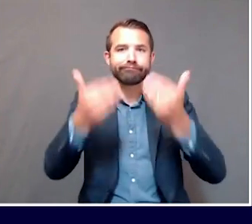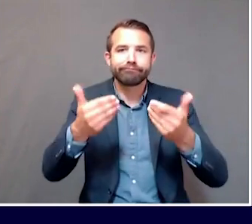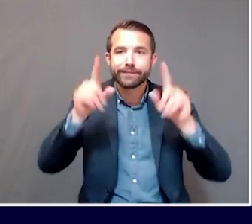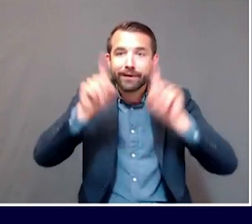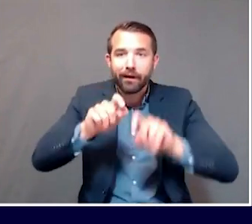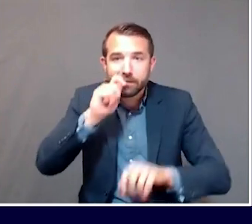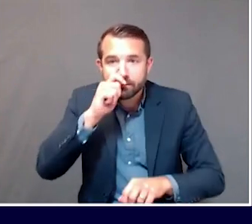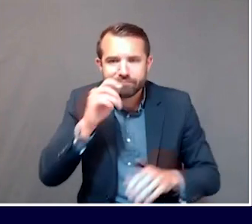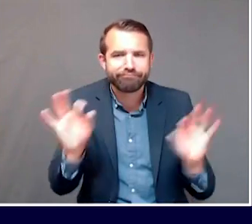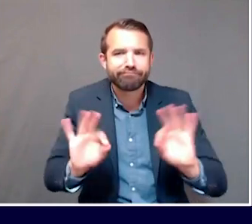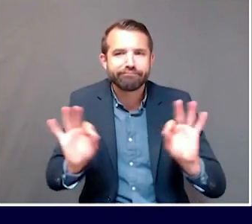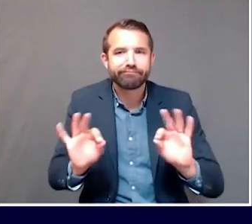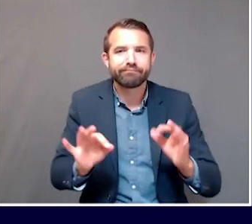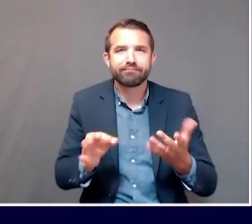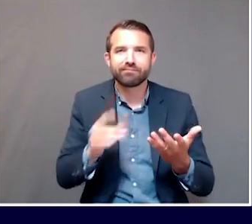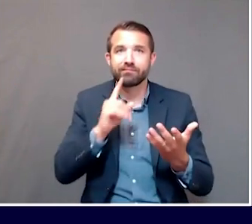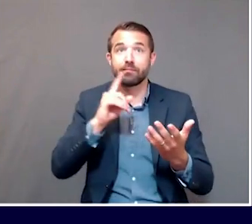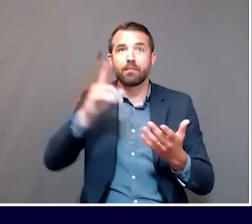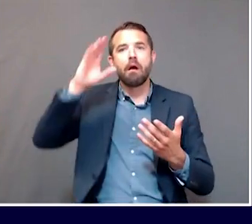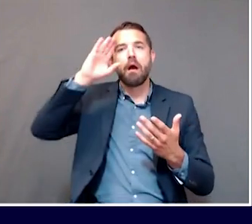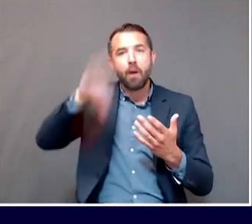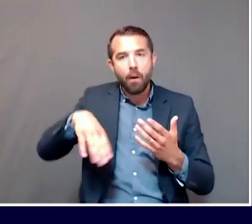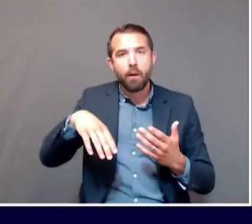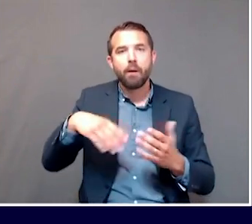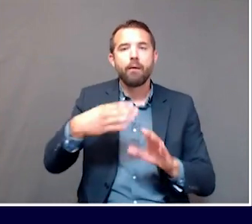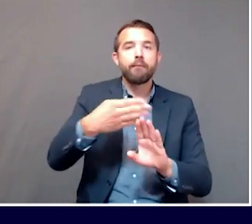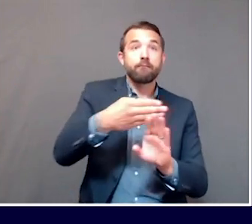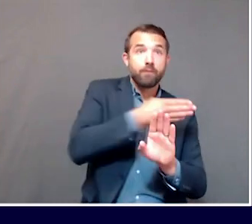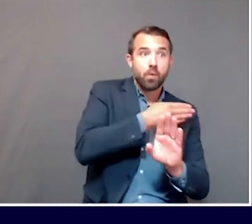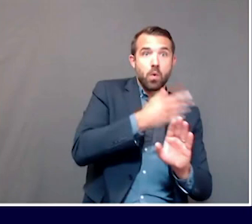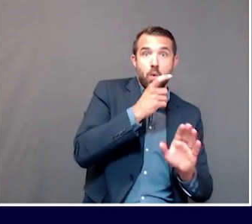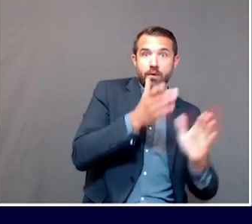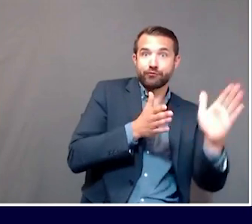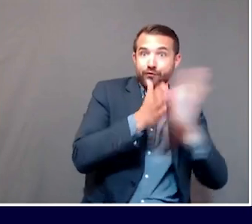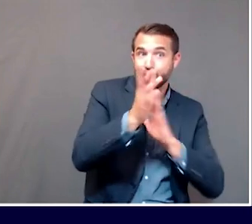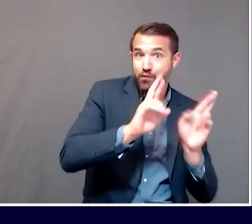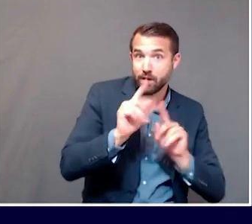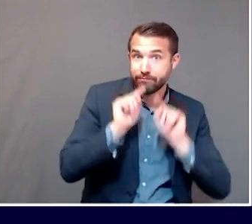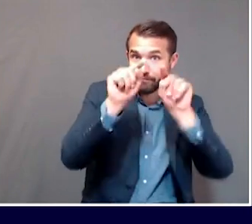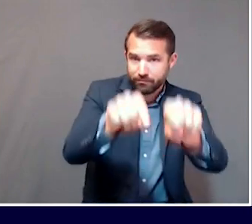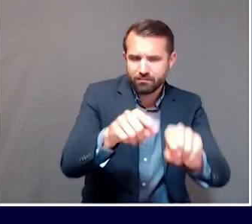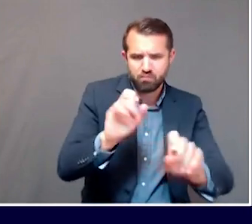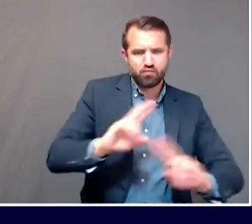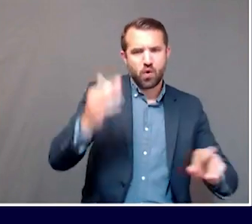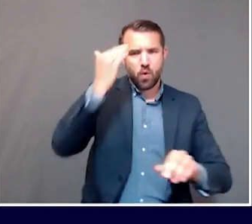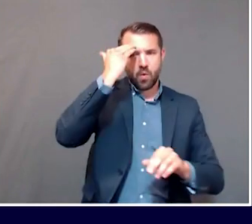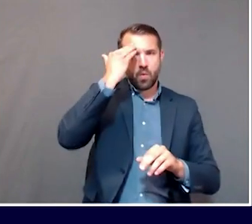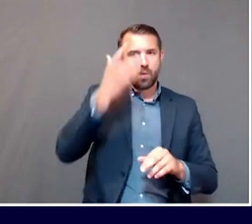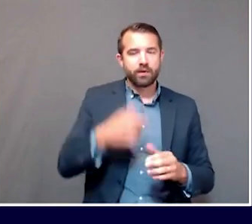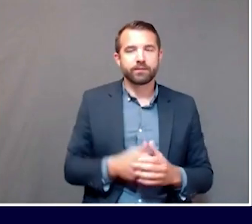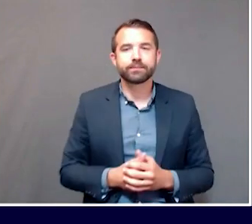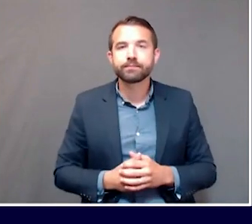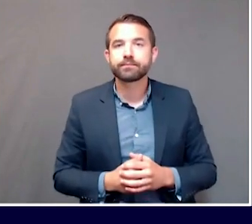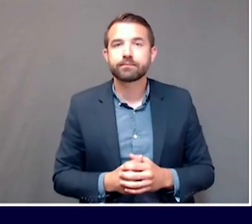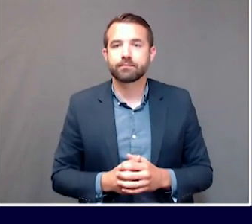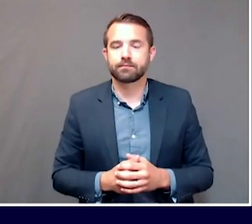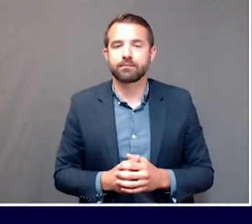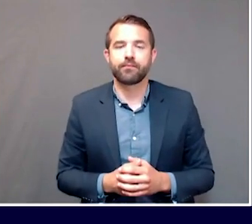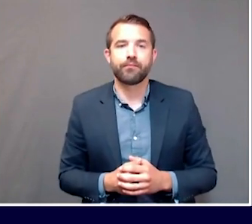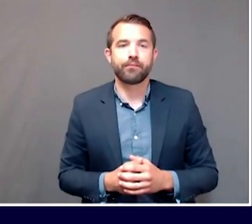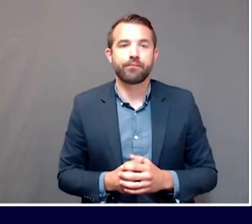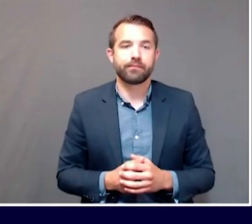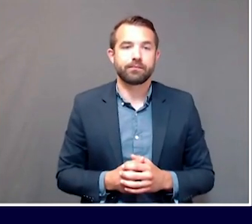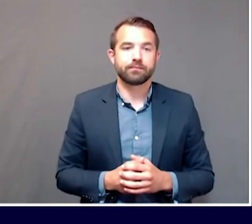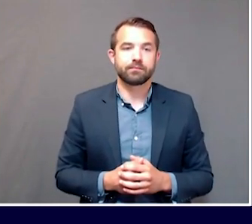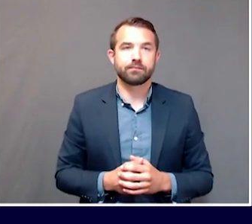before you go. So we have those measures in place, as well as obviously pretty detailed compliance measures